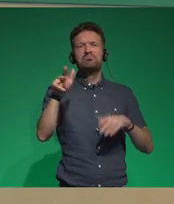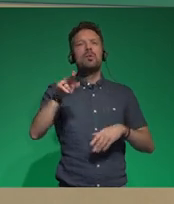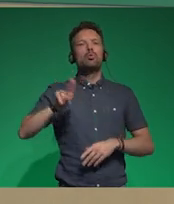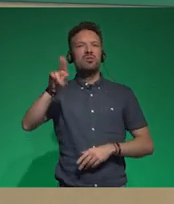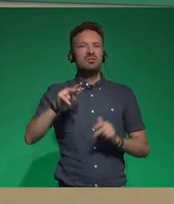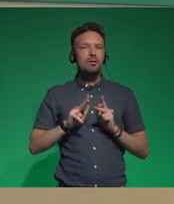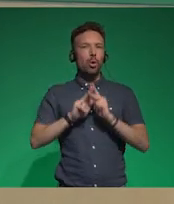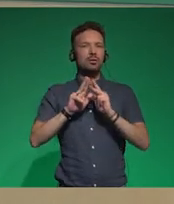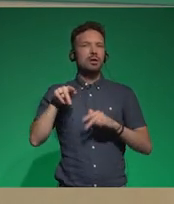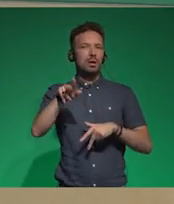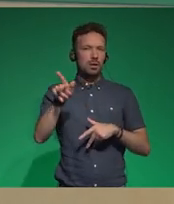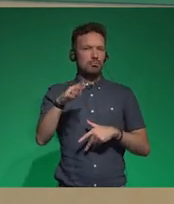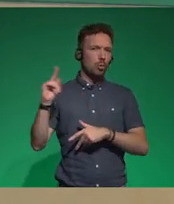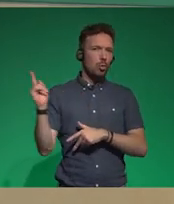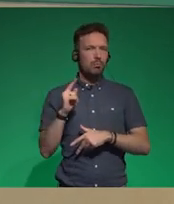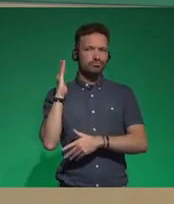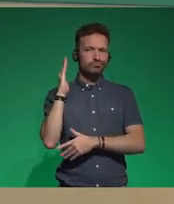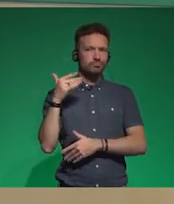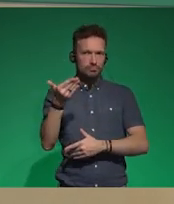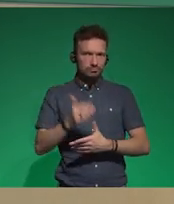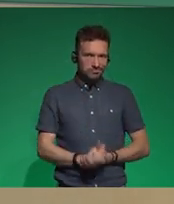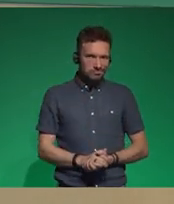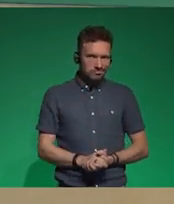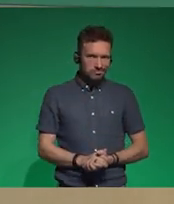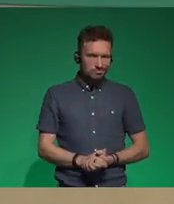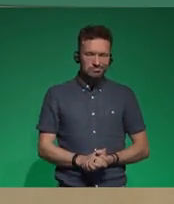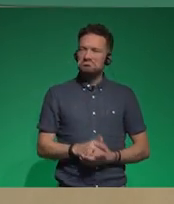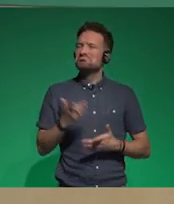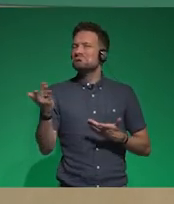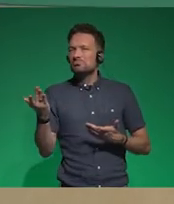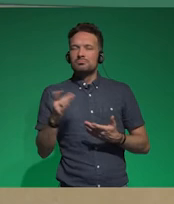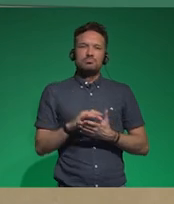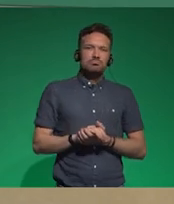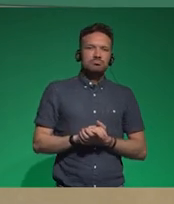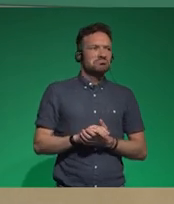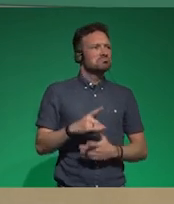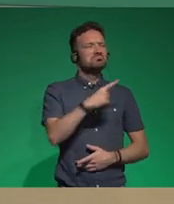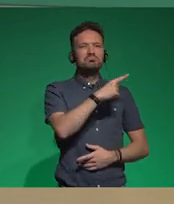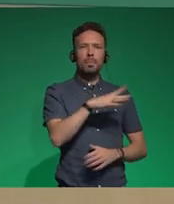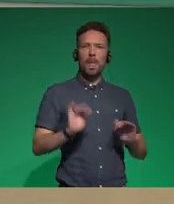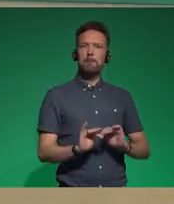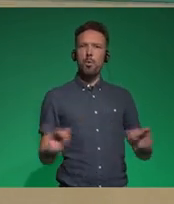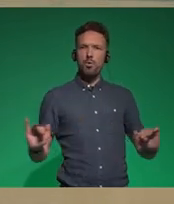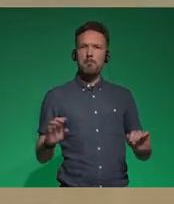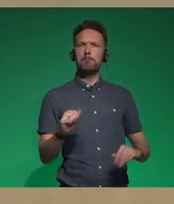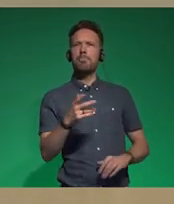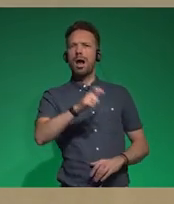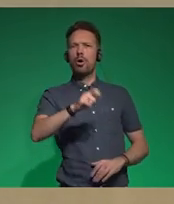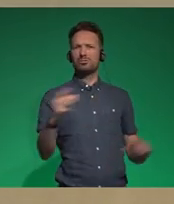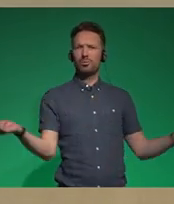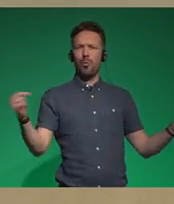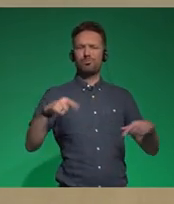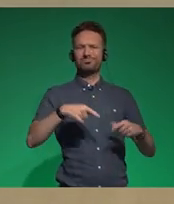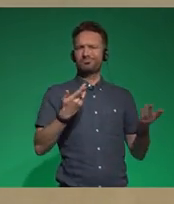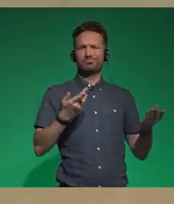in with like some more people on stage presenting their project to us.